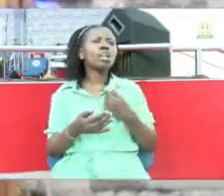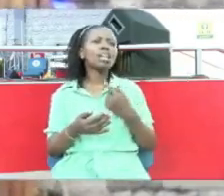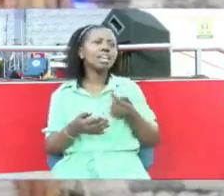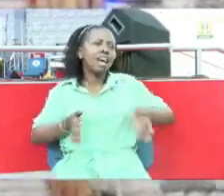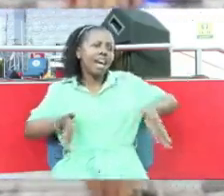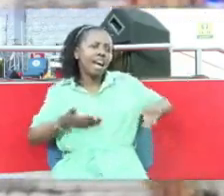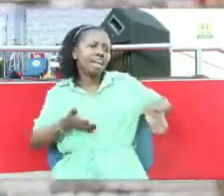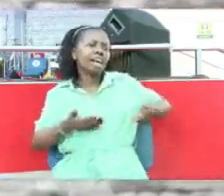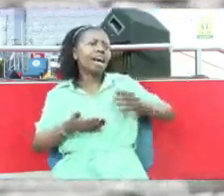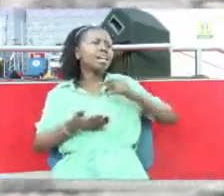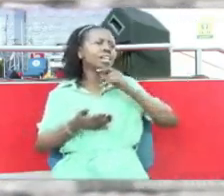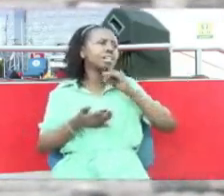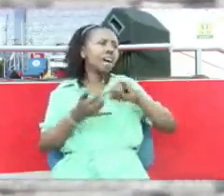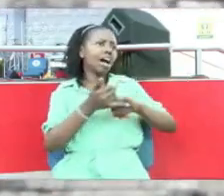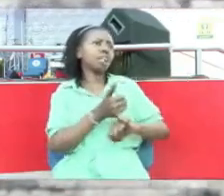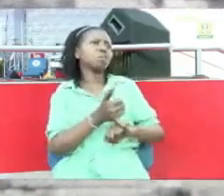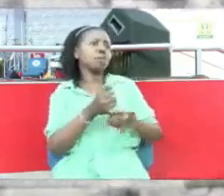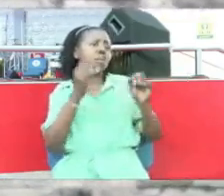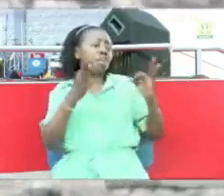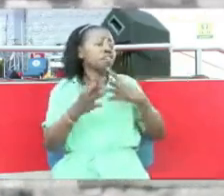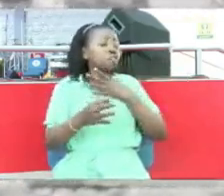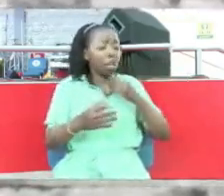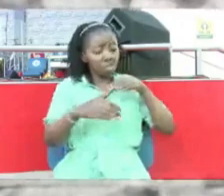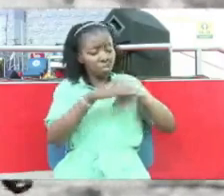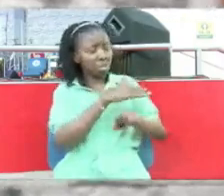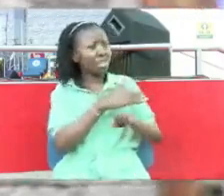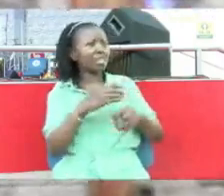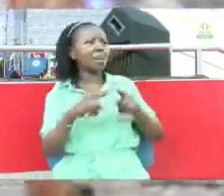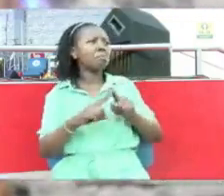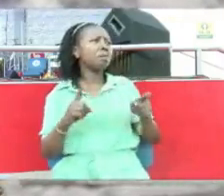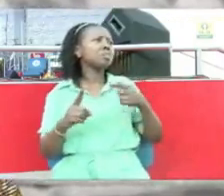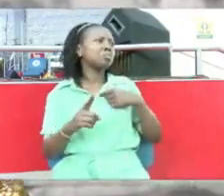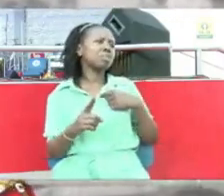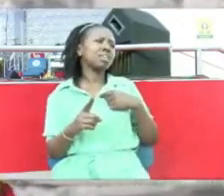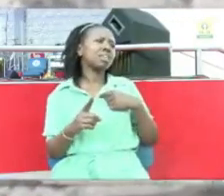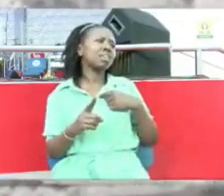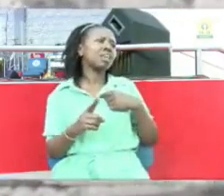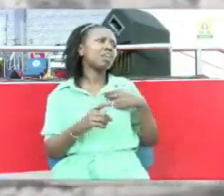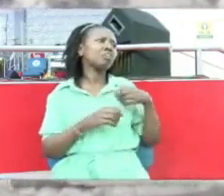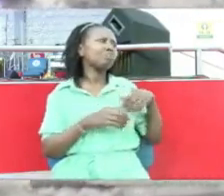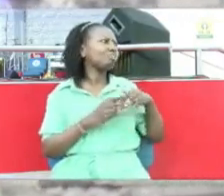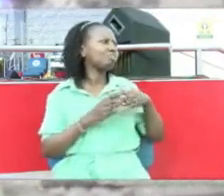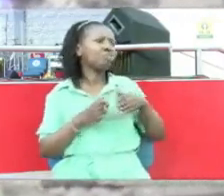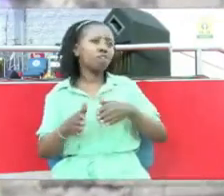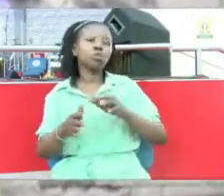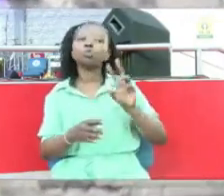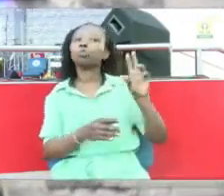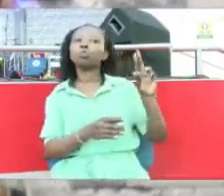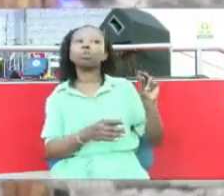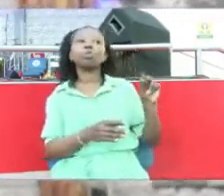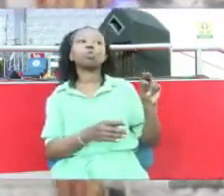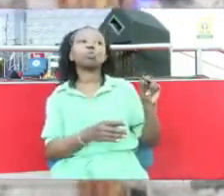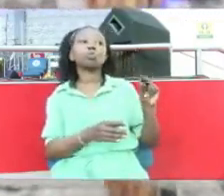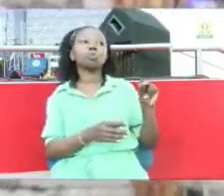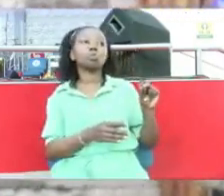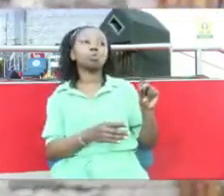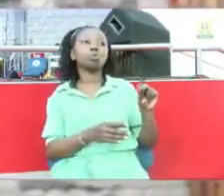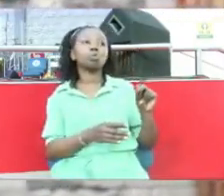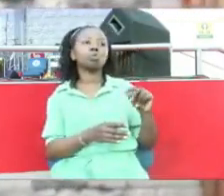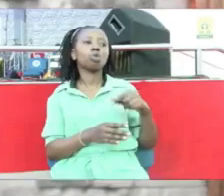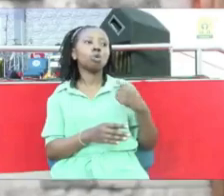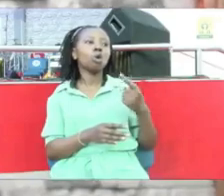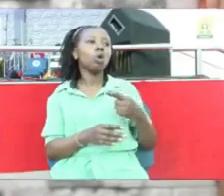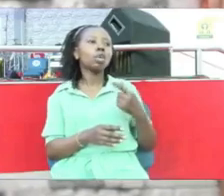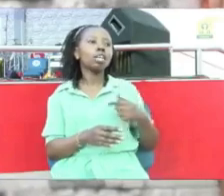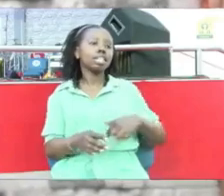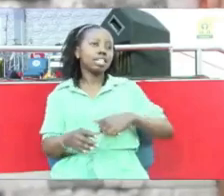like entering the tabernacle, he will enter, but I cannot pull him into the tabernacle. Mimi nimeolewa na mchungaji Kaunda, lakini